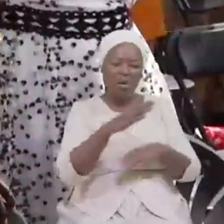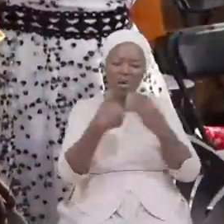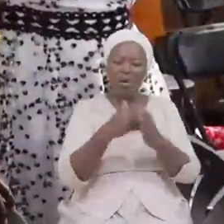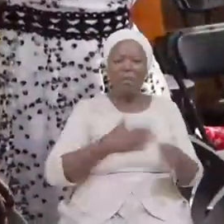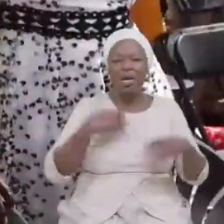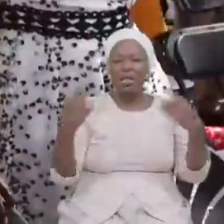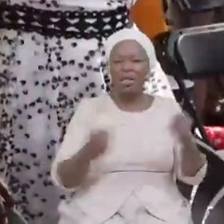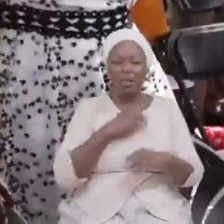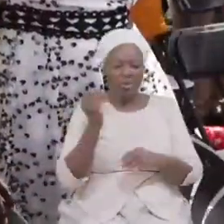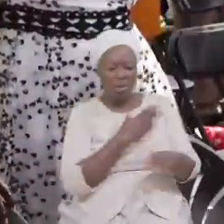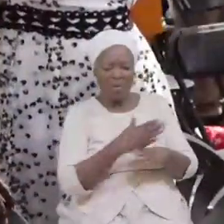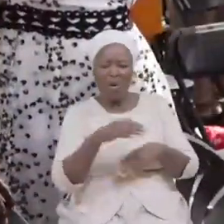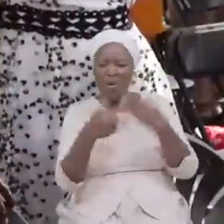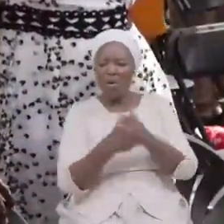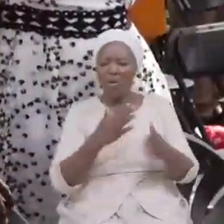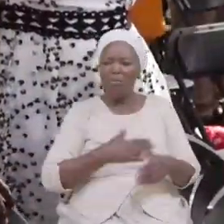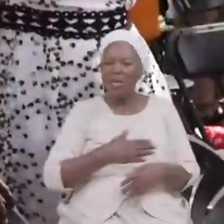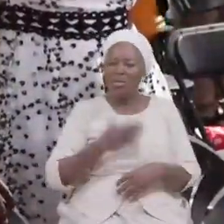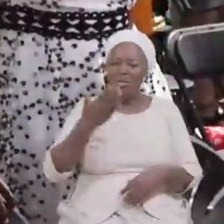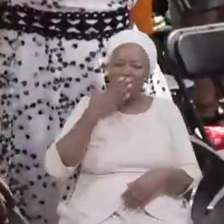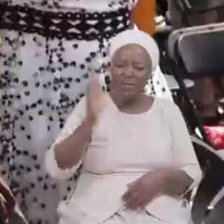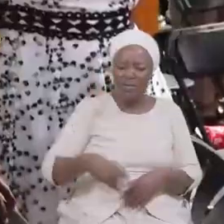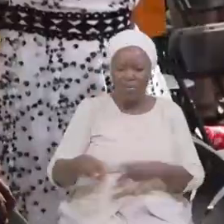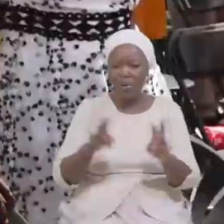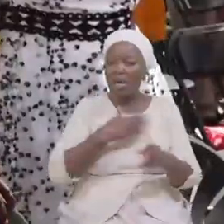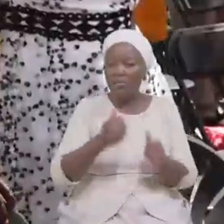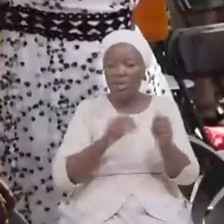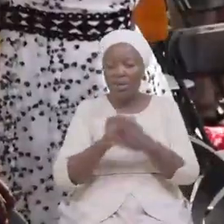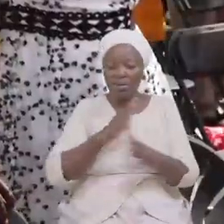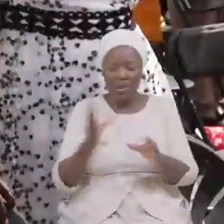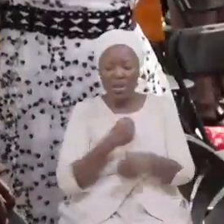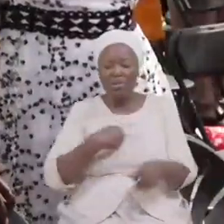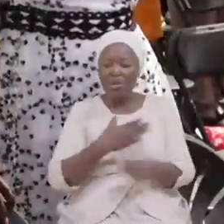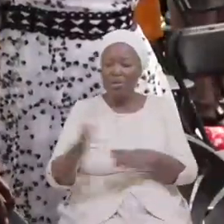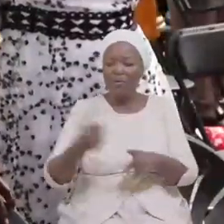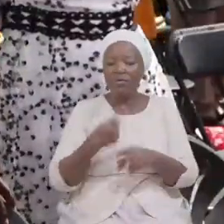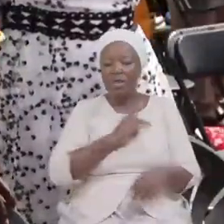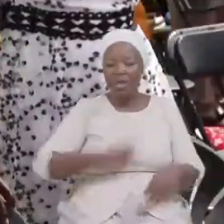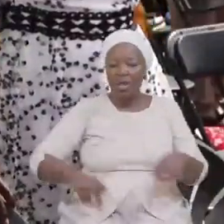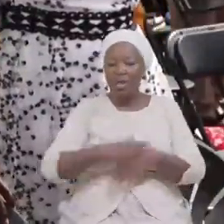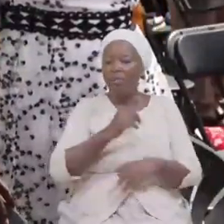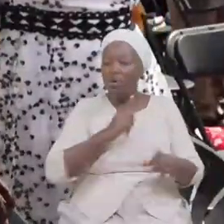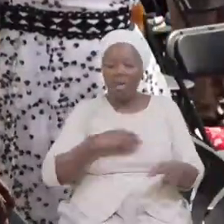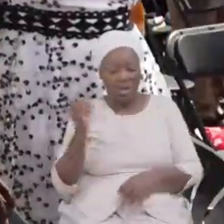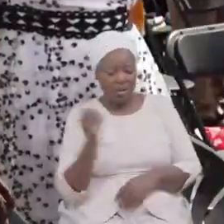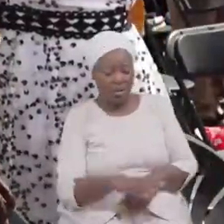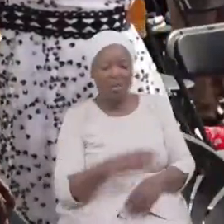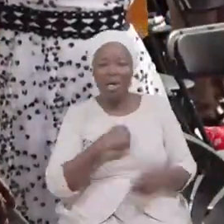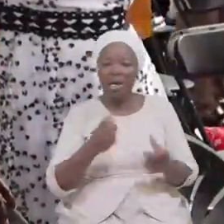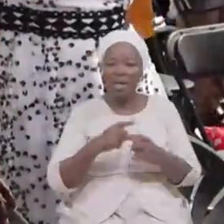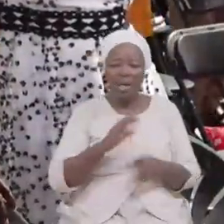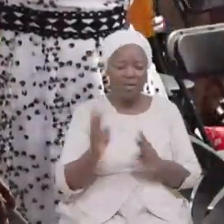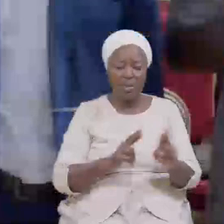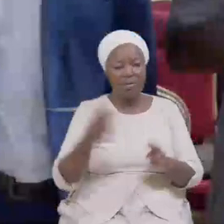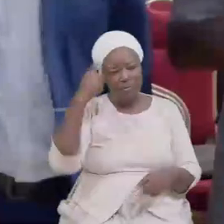and everything that will pull me away from the kingdom. I drop them. You know what they are, private or public, common